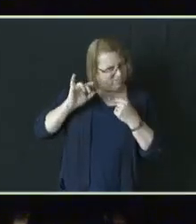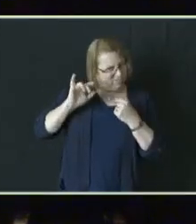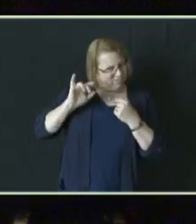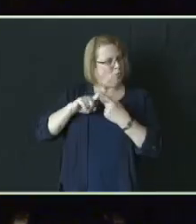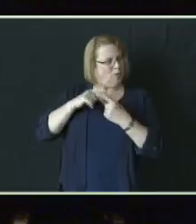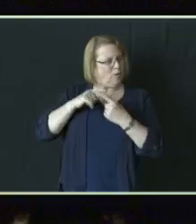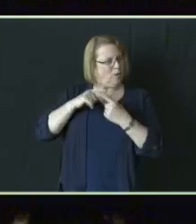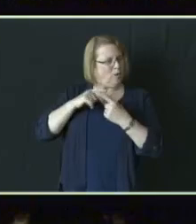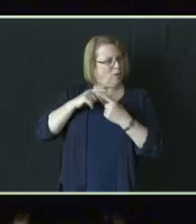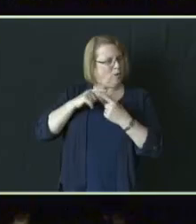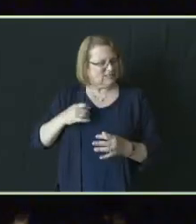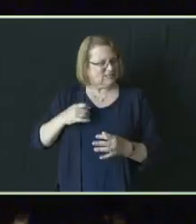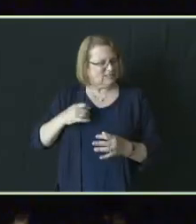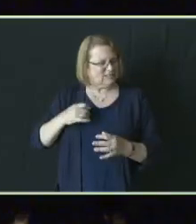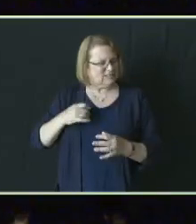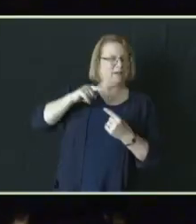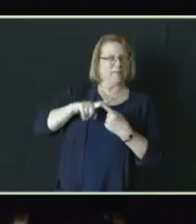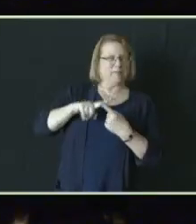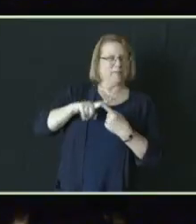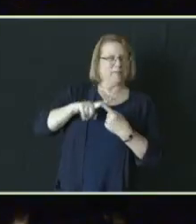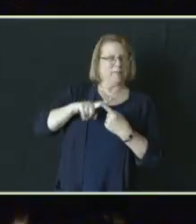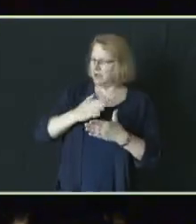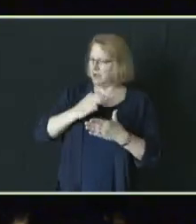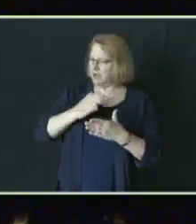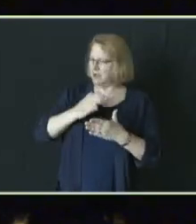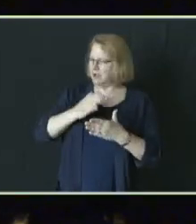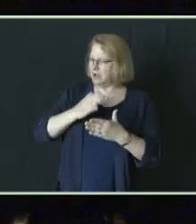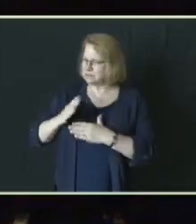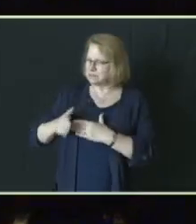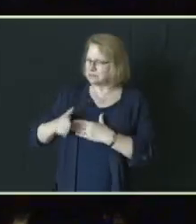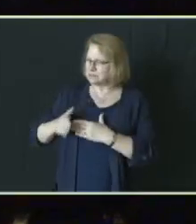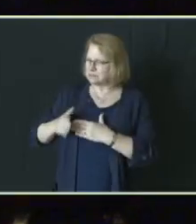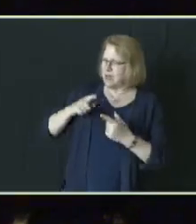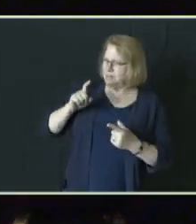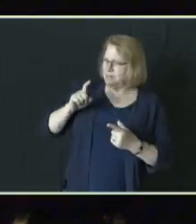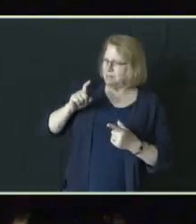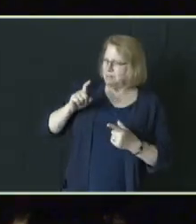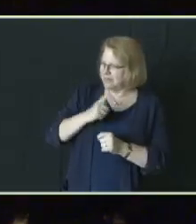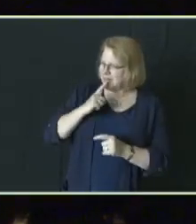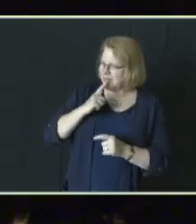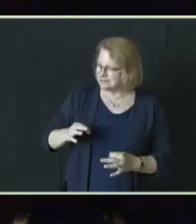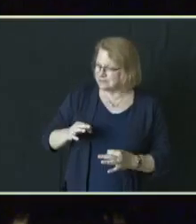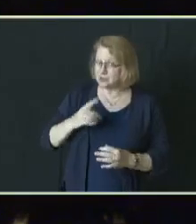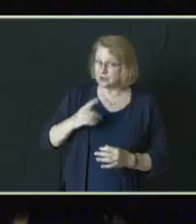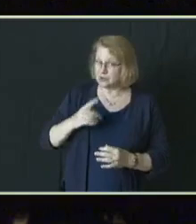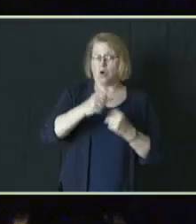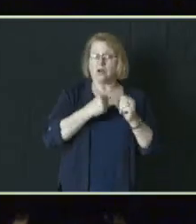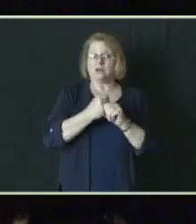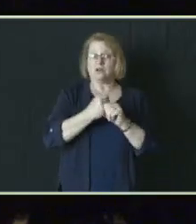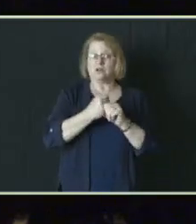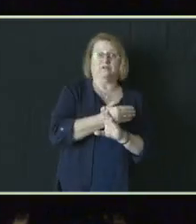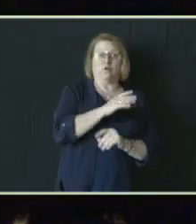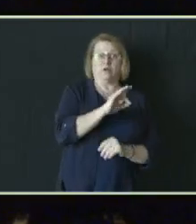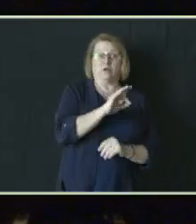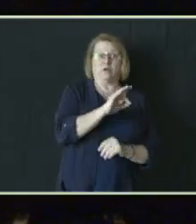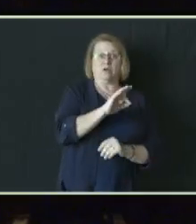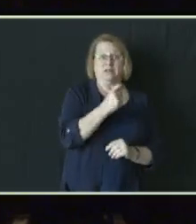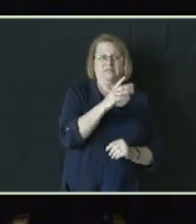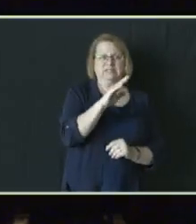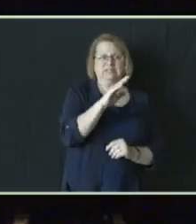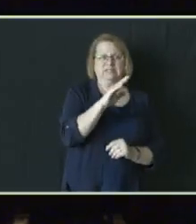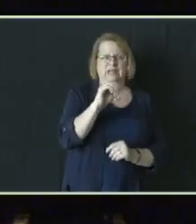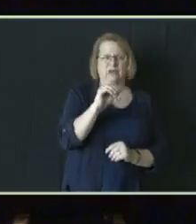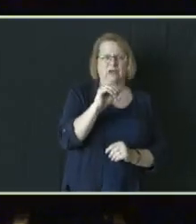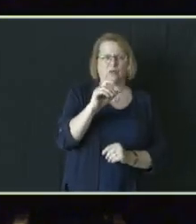unintended consequences when making tough decisions. The year before 9/11, the CEO of Steelcase Furniture won